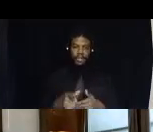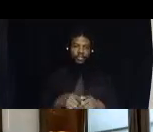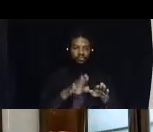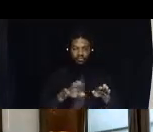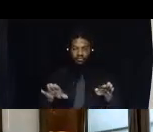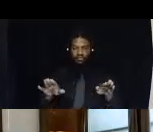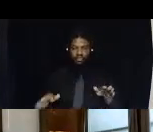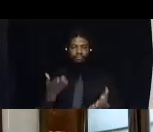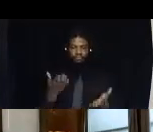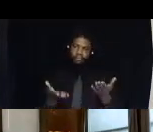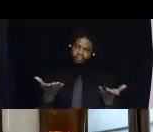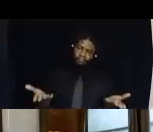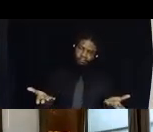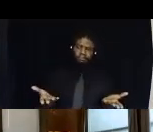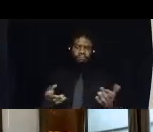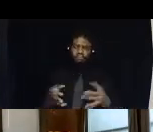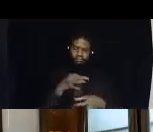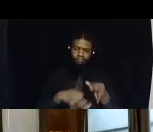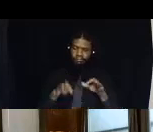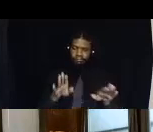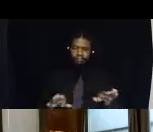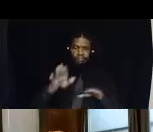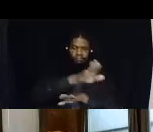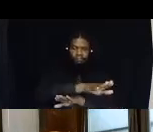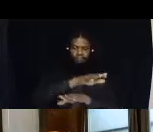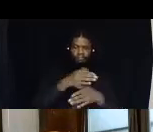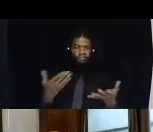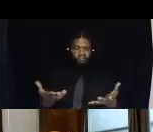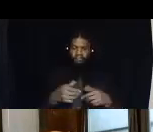thinking about using something else.